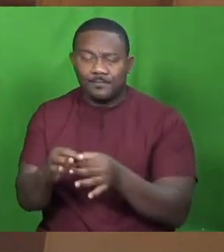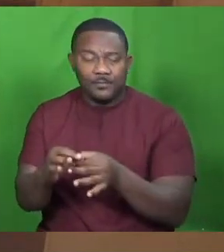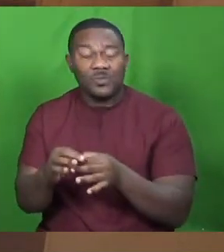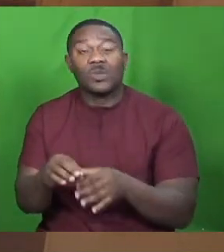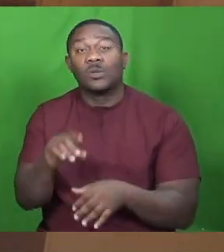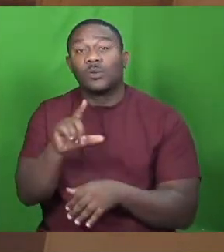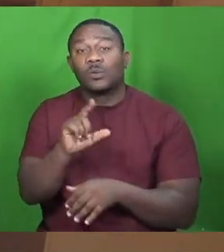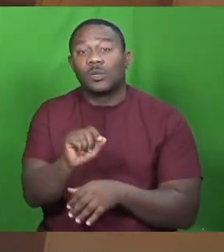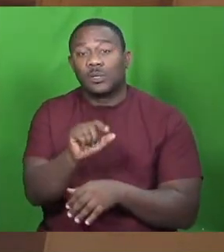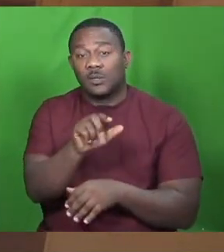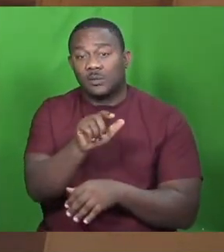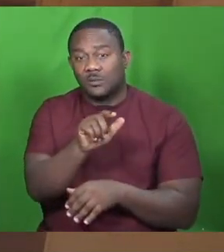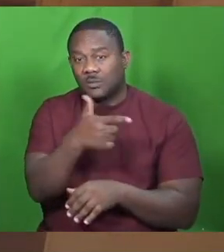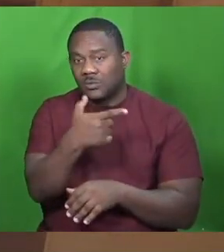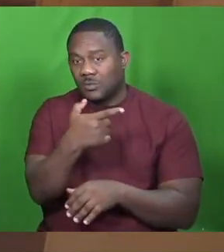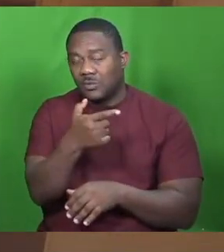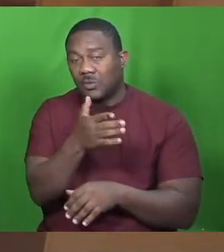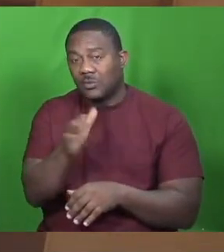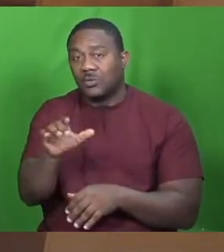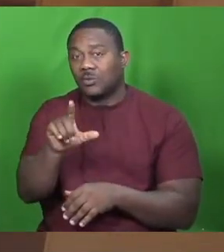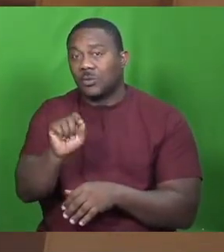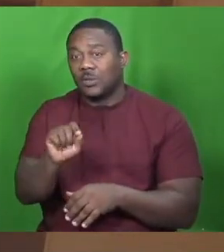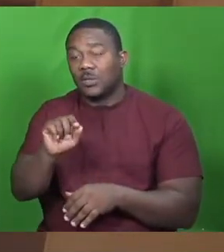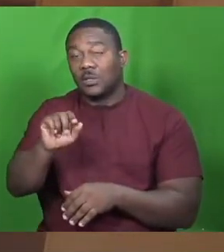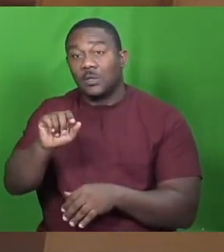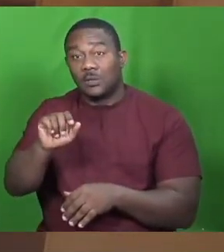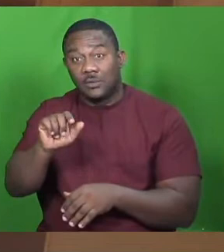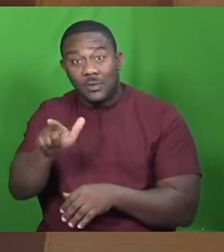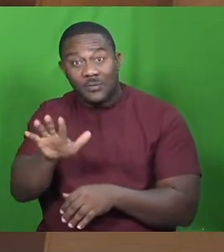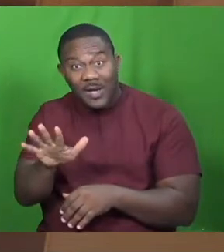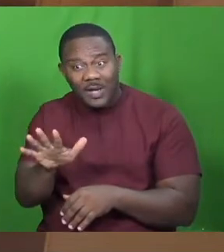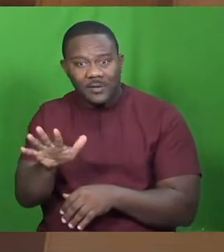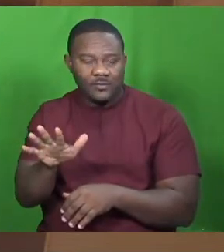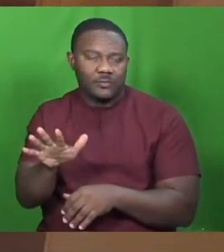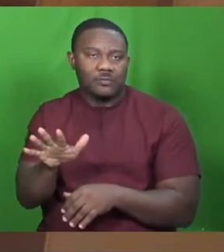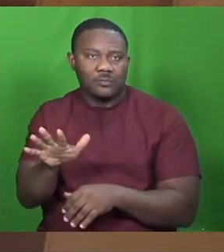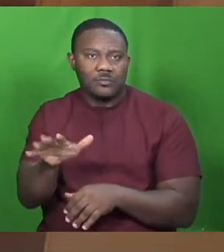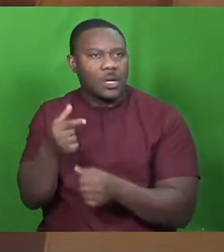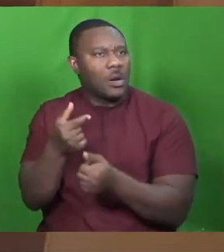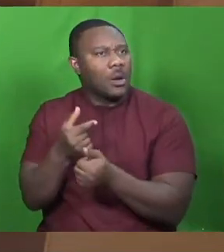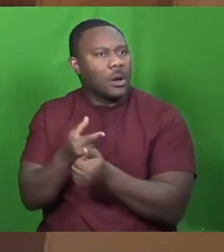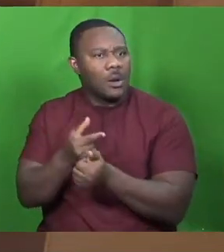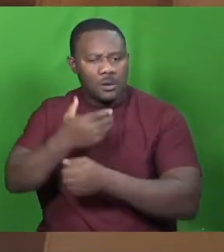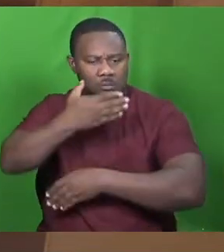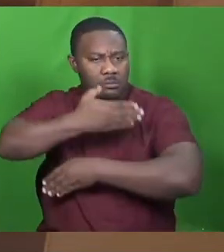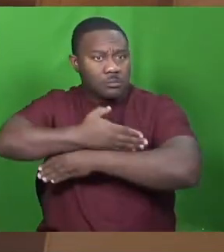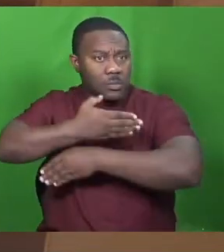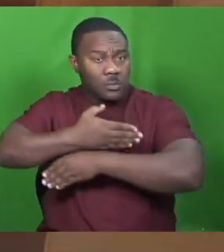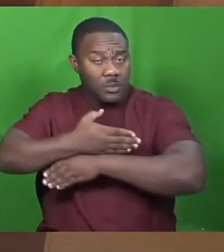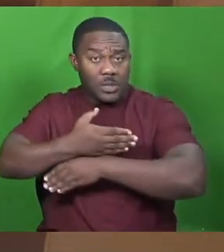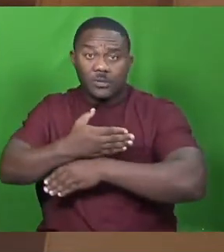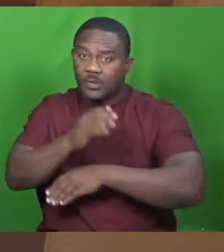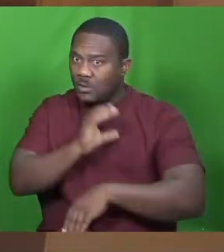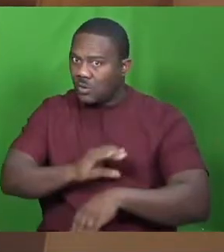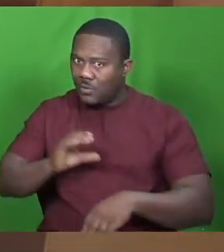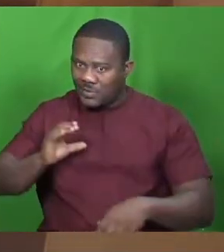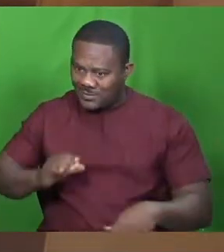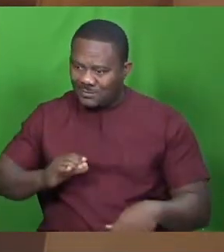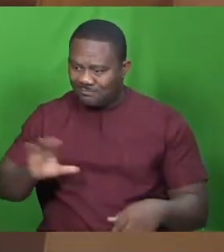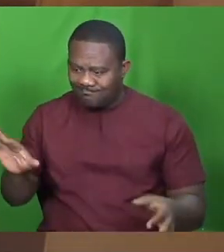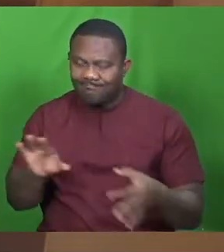2021-2025 strategic plan of Ghana Boundary Commission. So in conclusion,